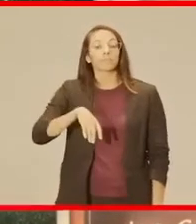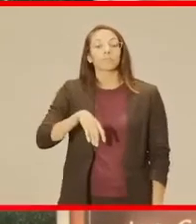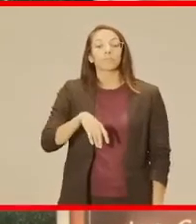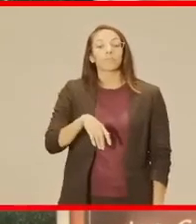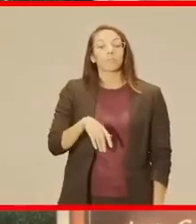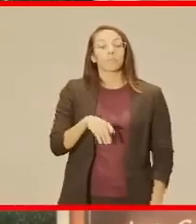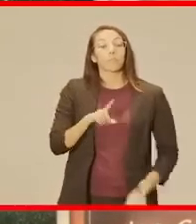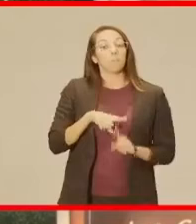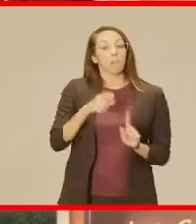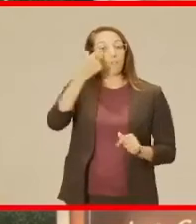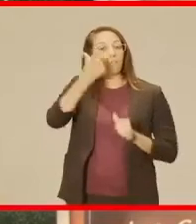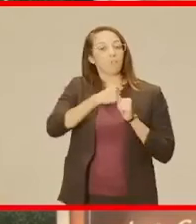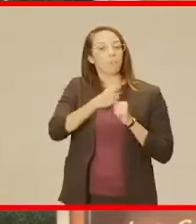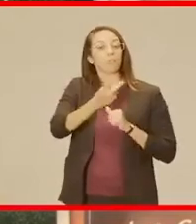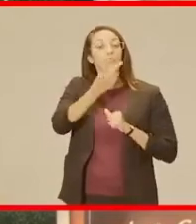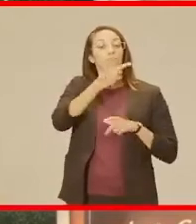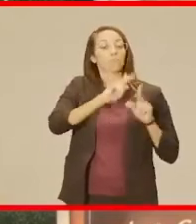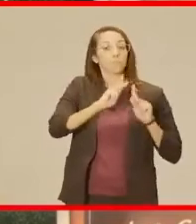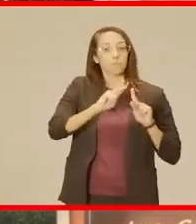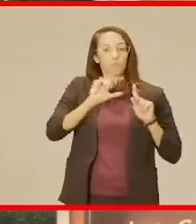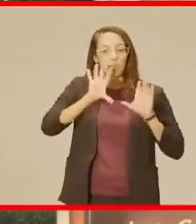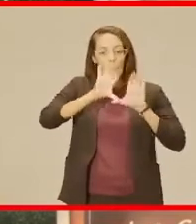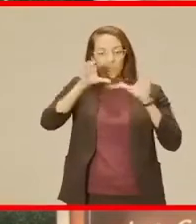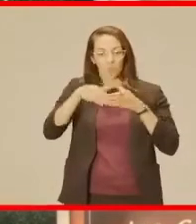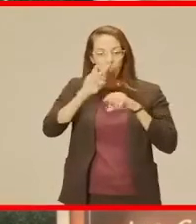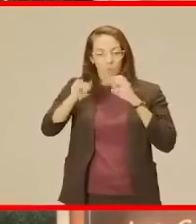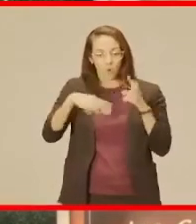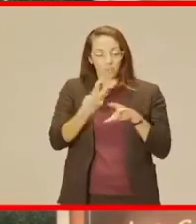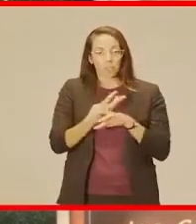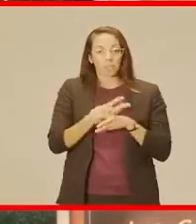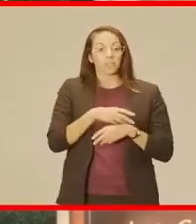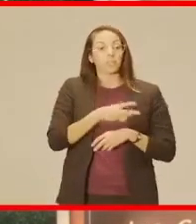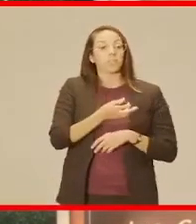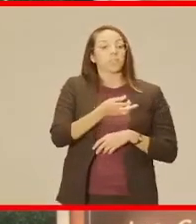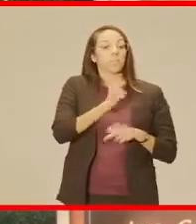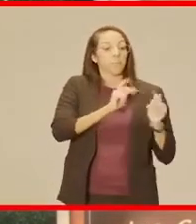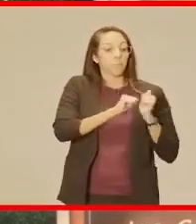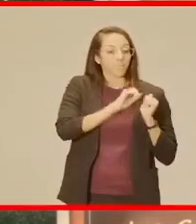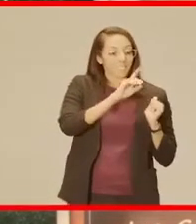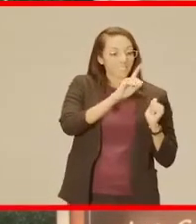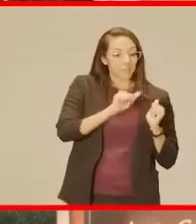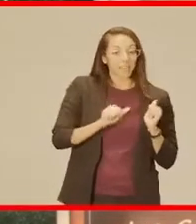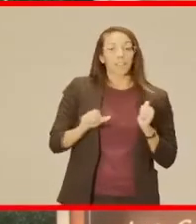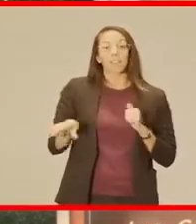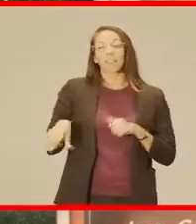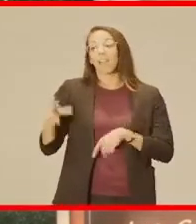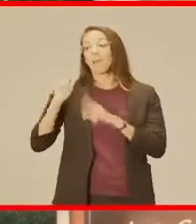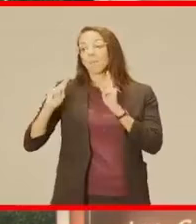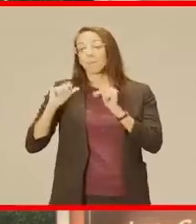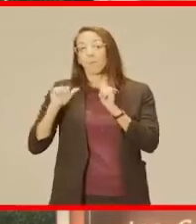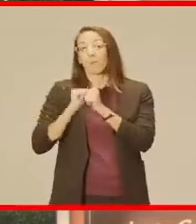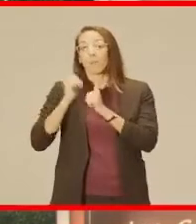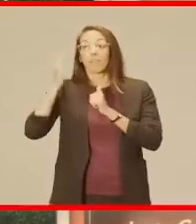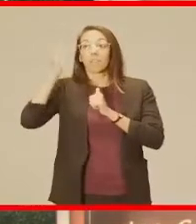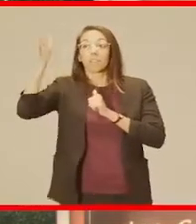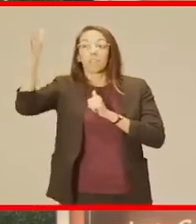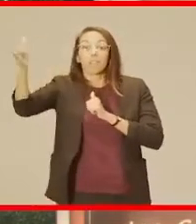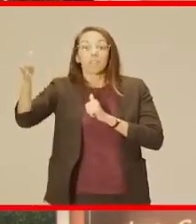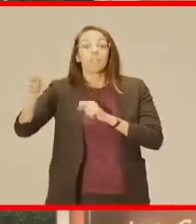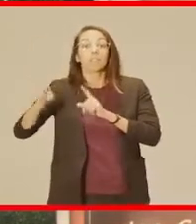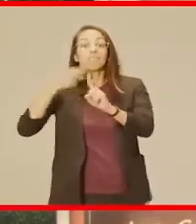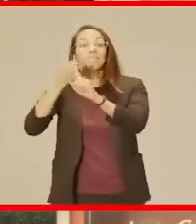world, people with disabilities and people who probably someday will have a disability.